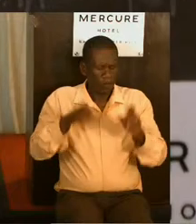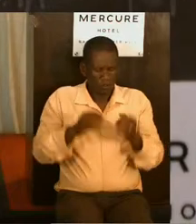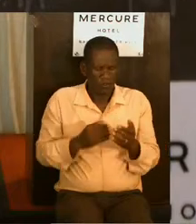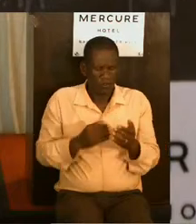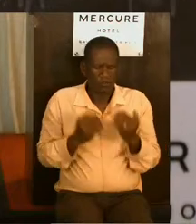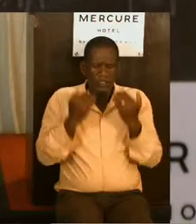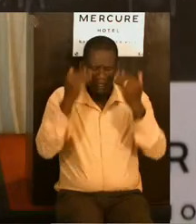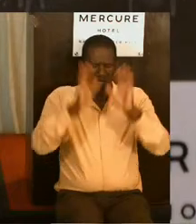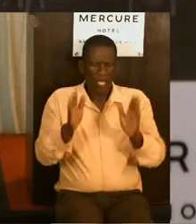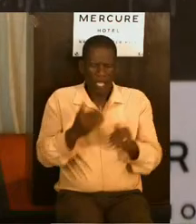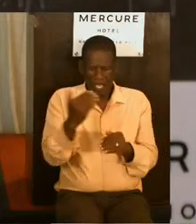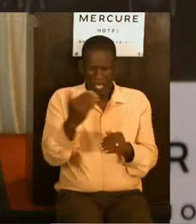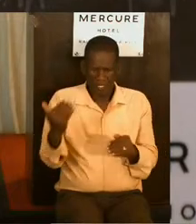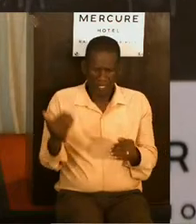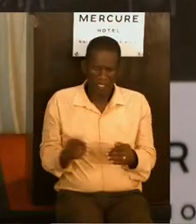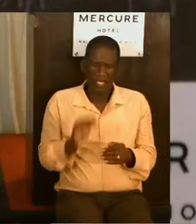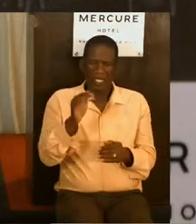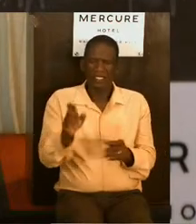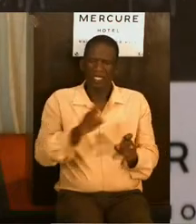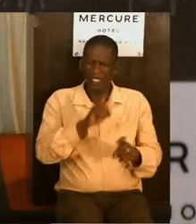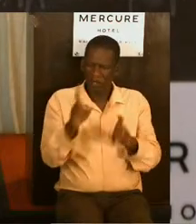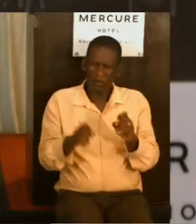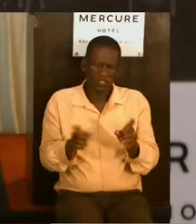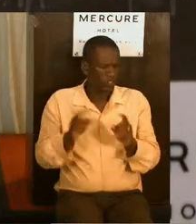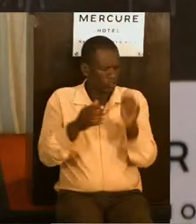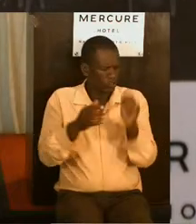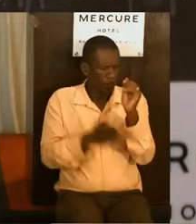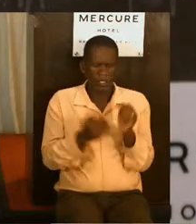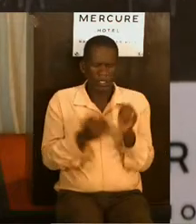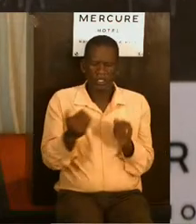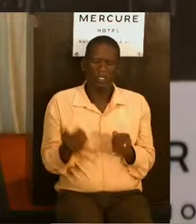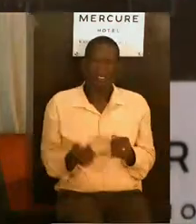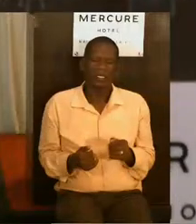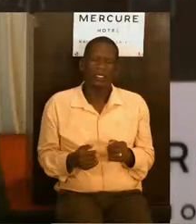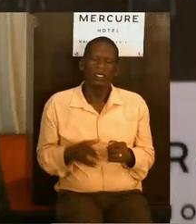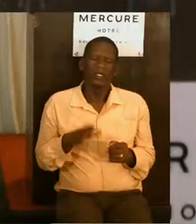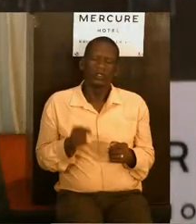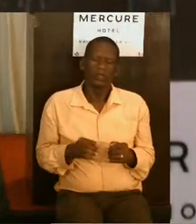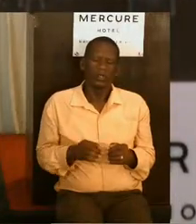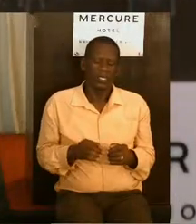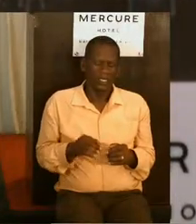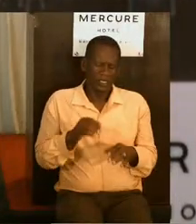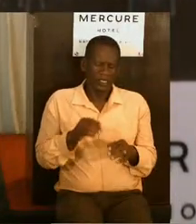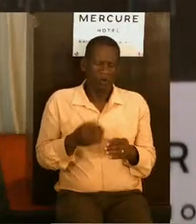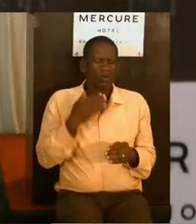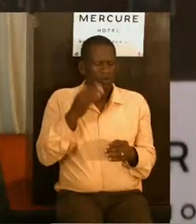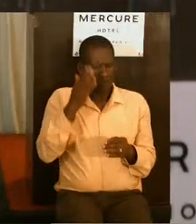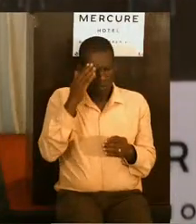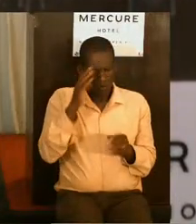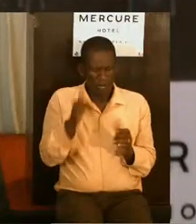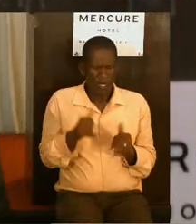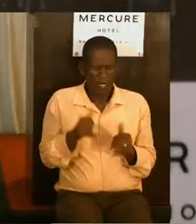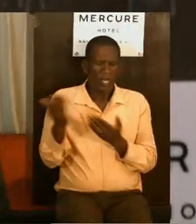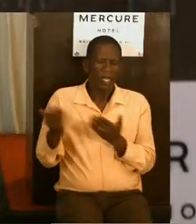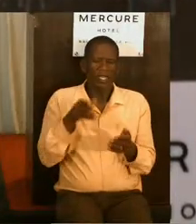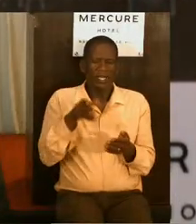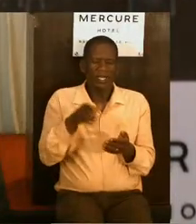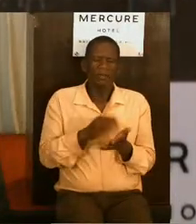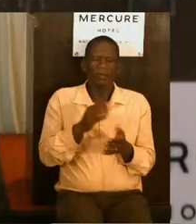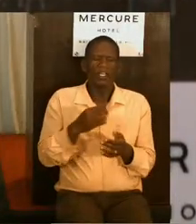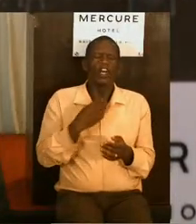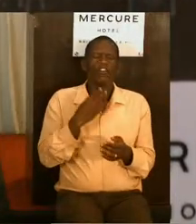stressed out a child who's asking questions is not a bad child just a curious child Let There Be The Noise